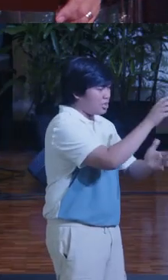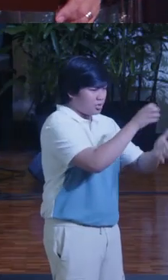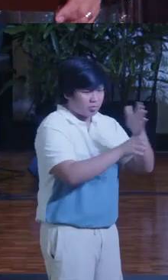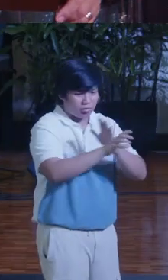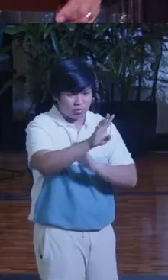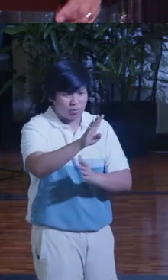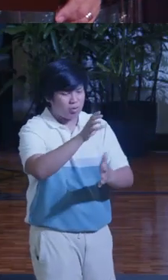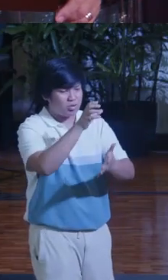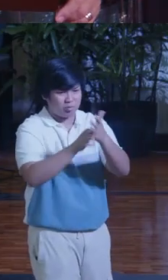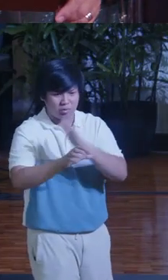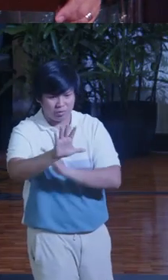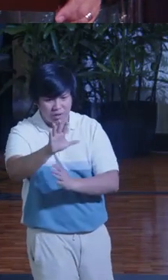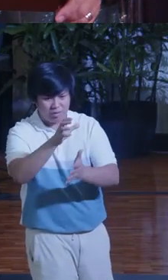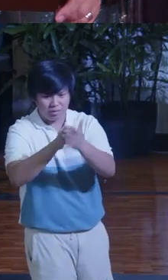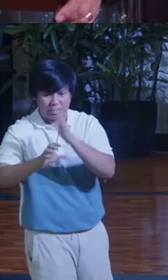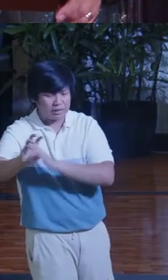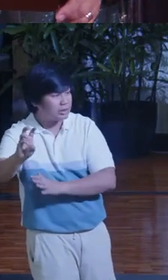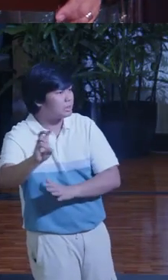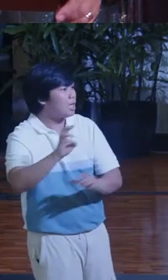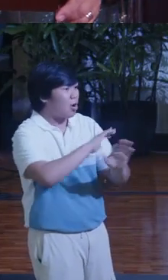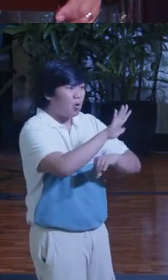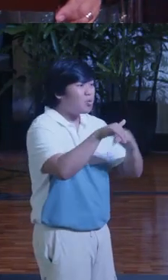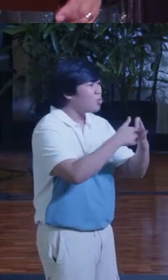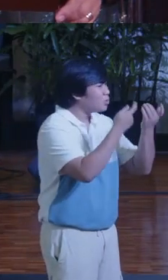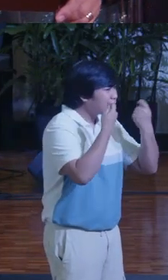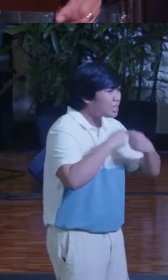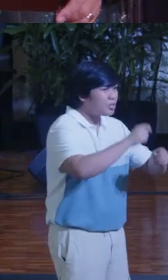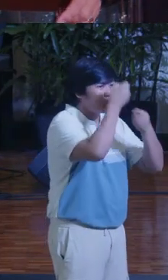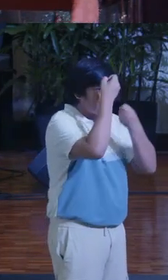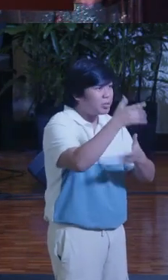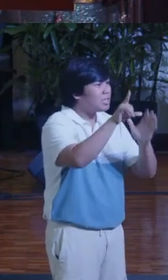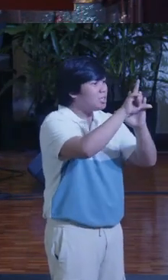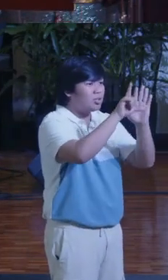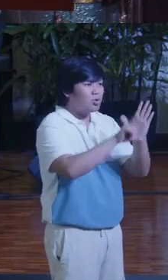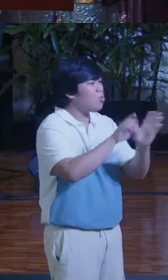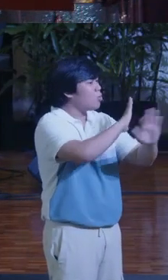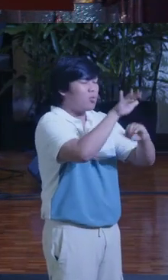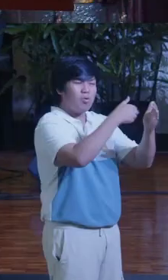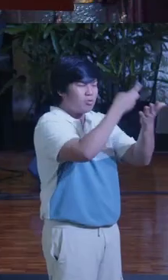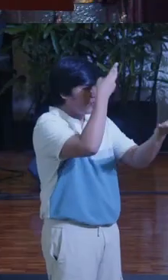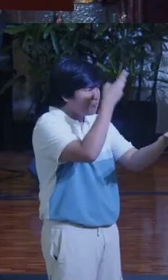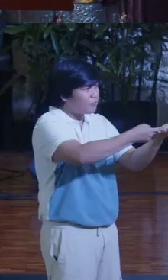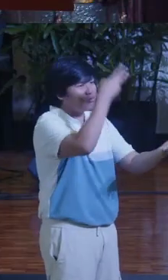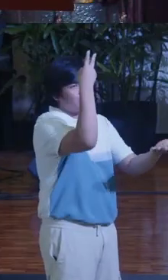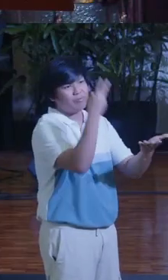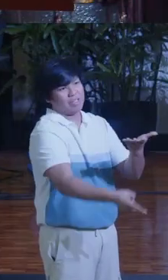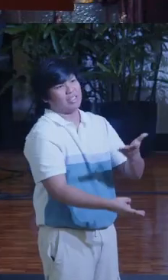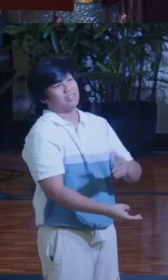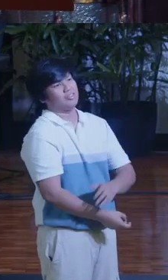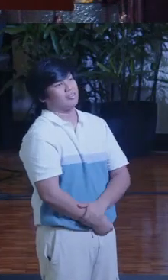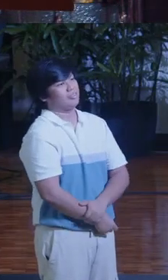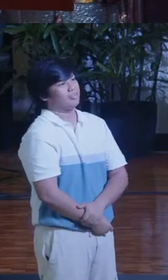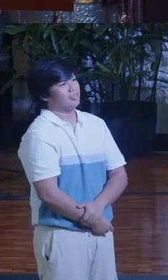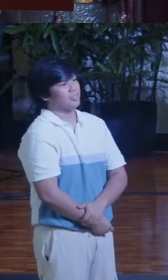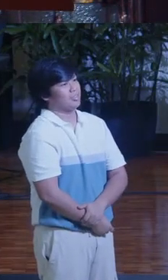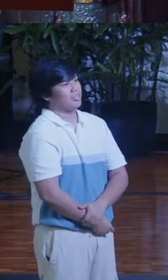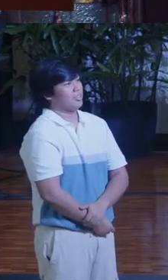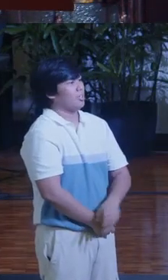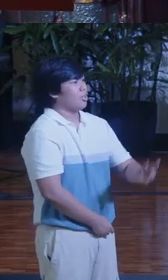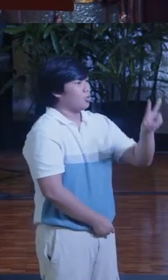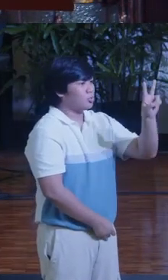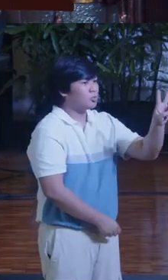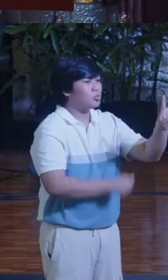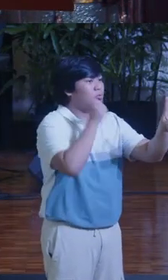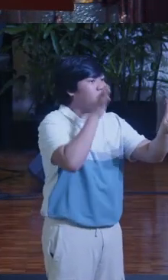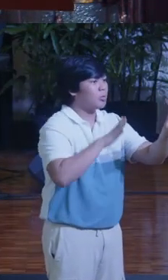4, hanggang sa matapos na ang chapter 4. Sa kwento ng 2 babae, si